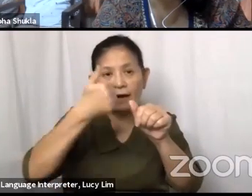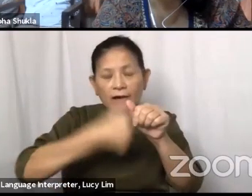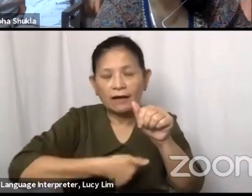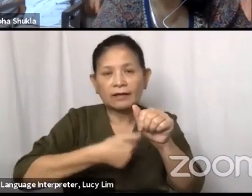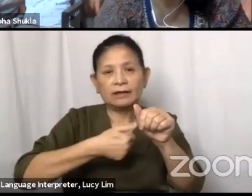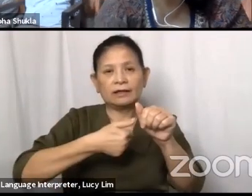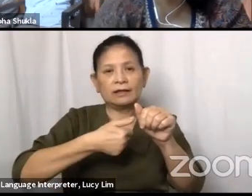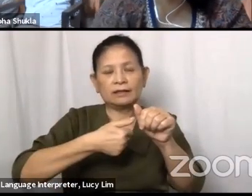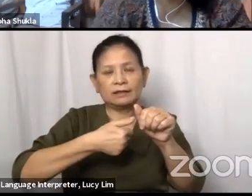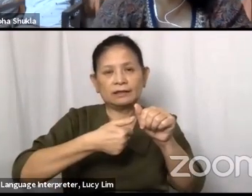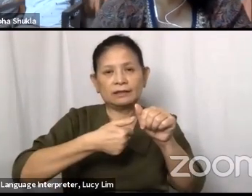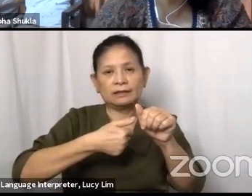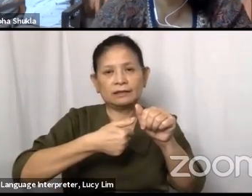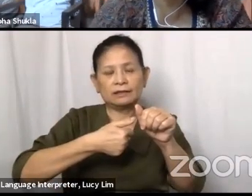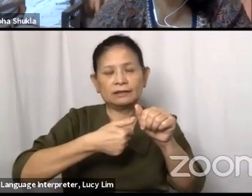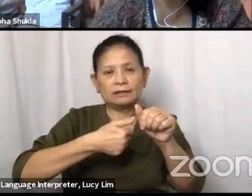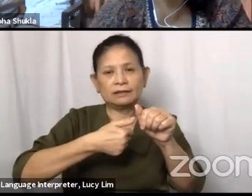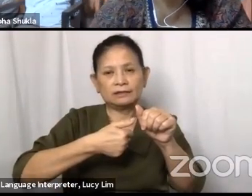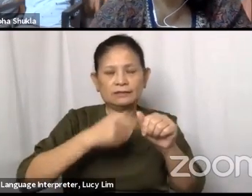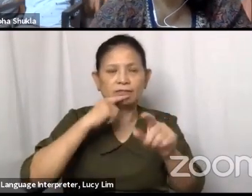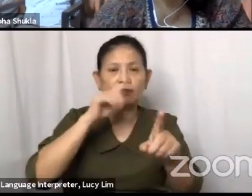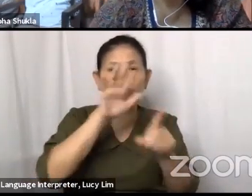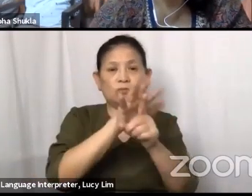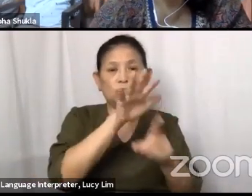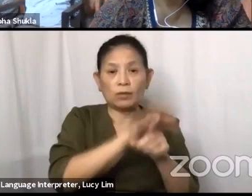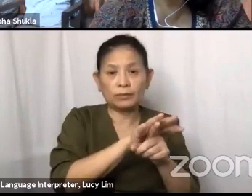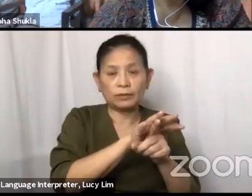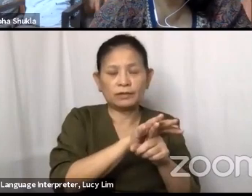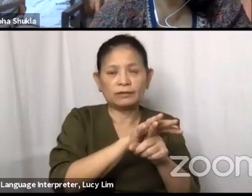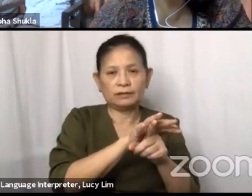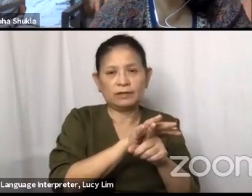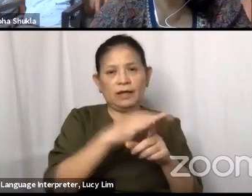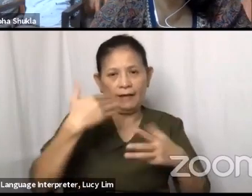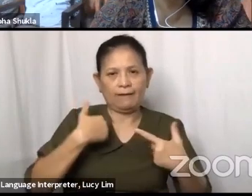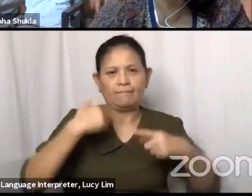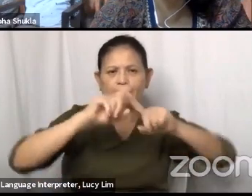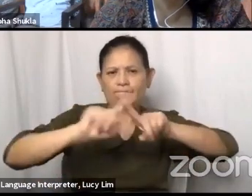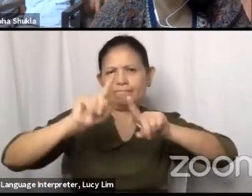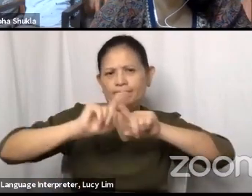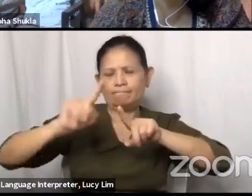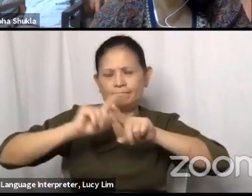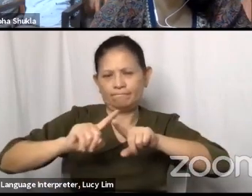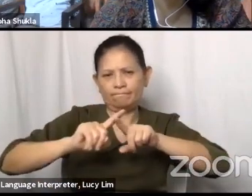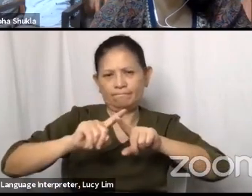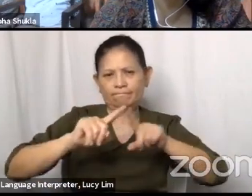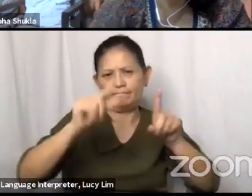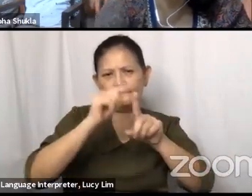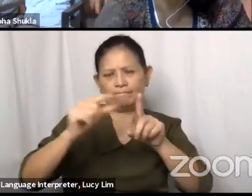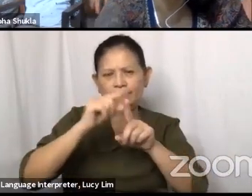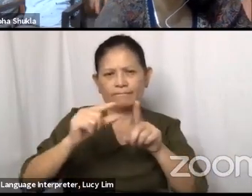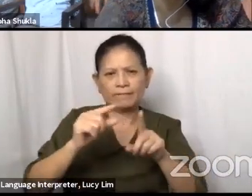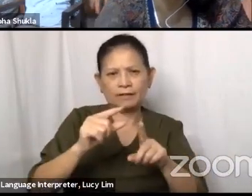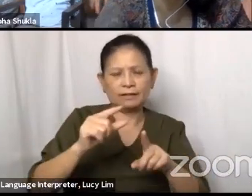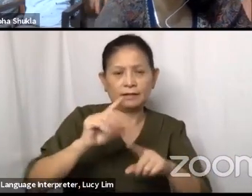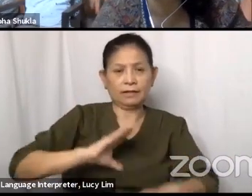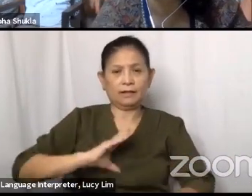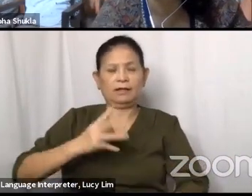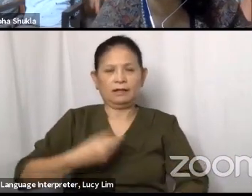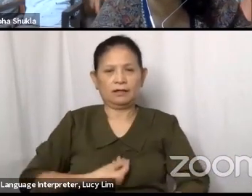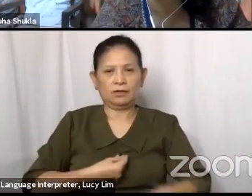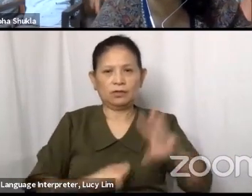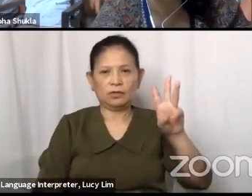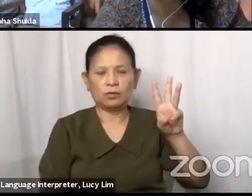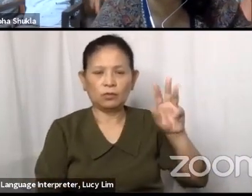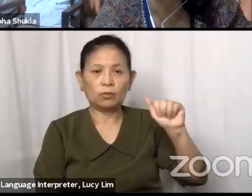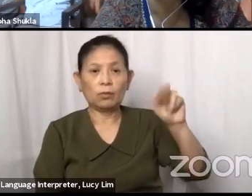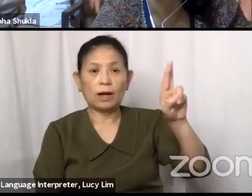for every population, we have different term. Like for transgender, we call it waria, and